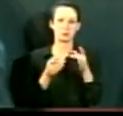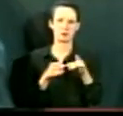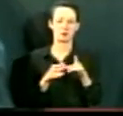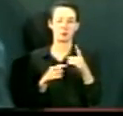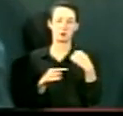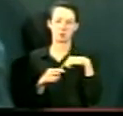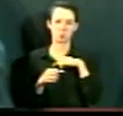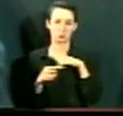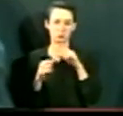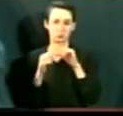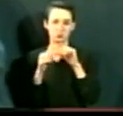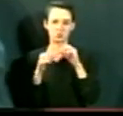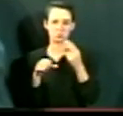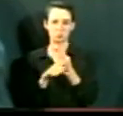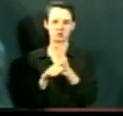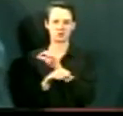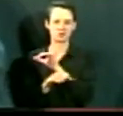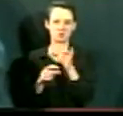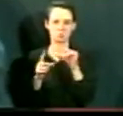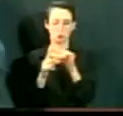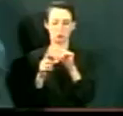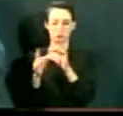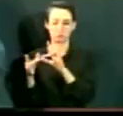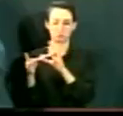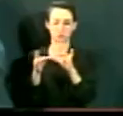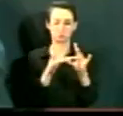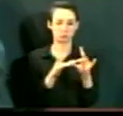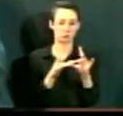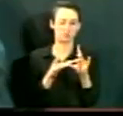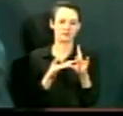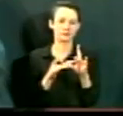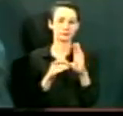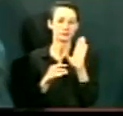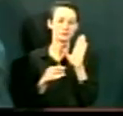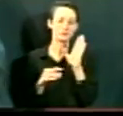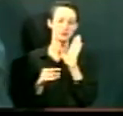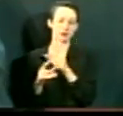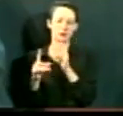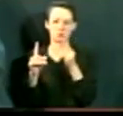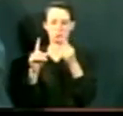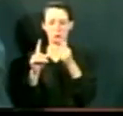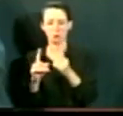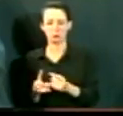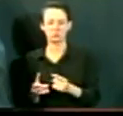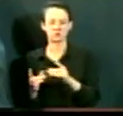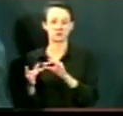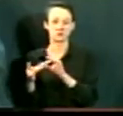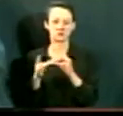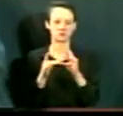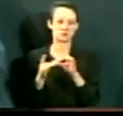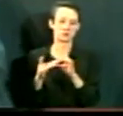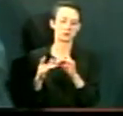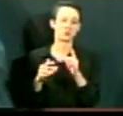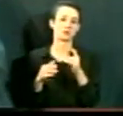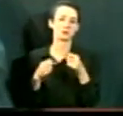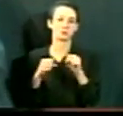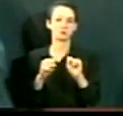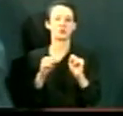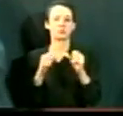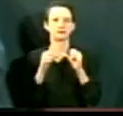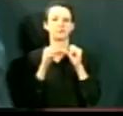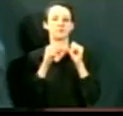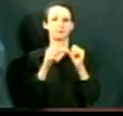the language and its aspirational goals for the purpose of trying to continue to make the